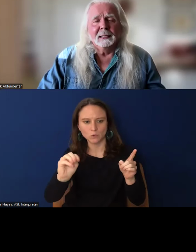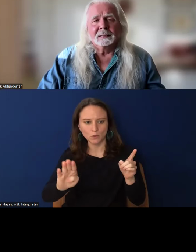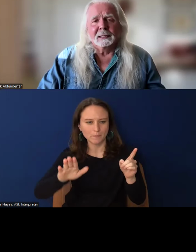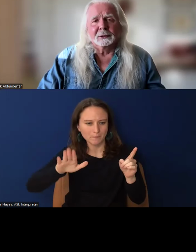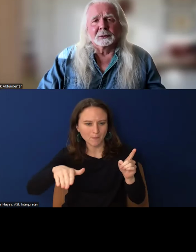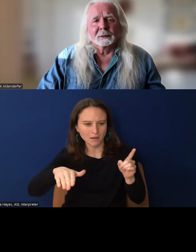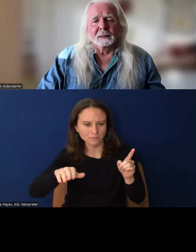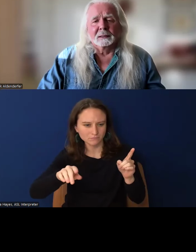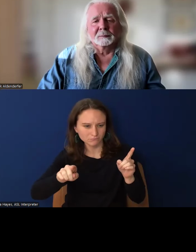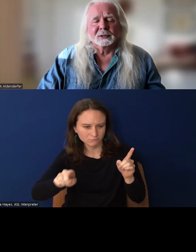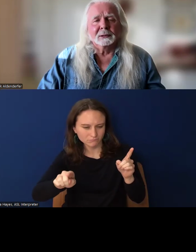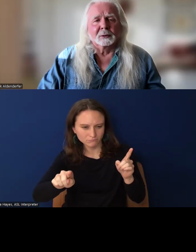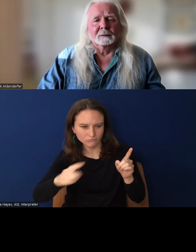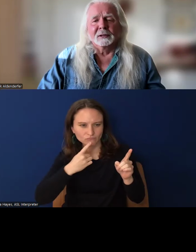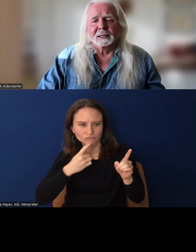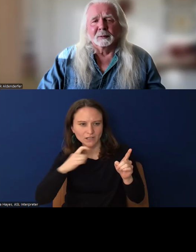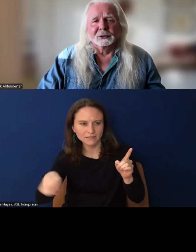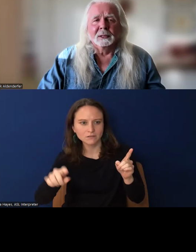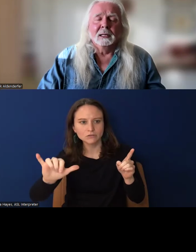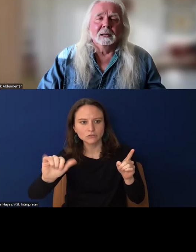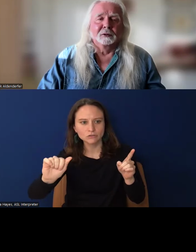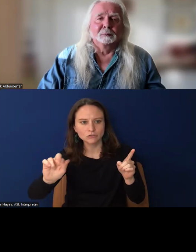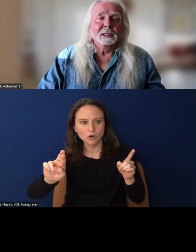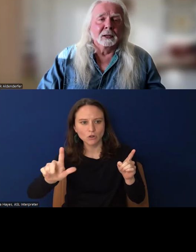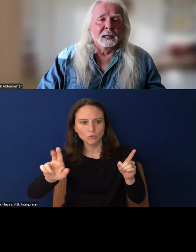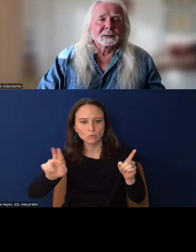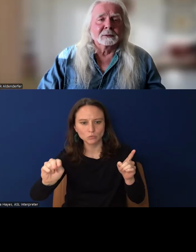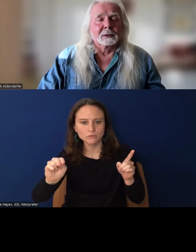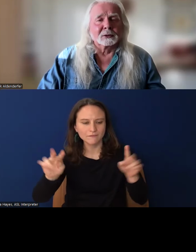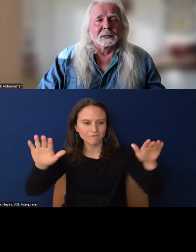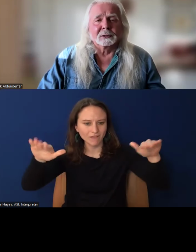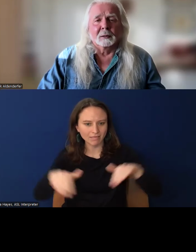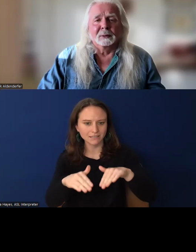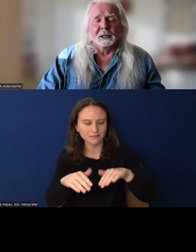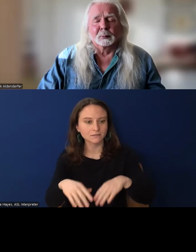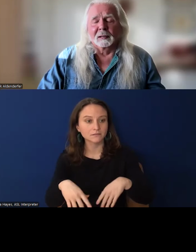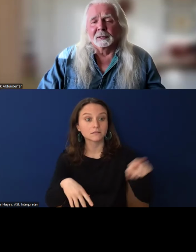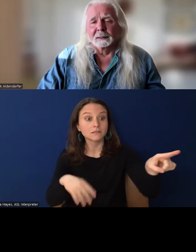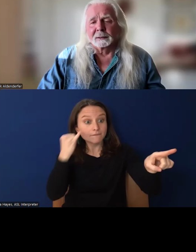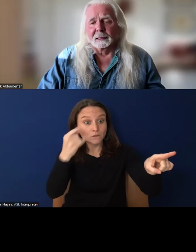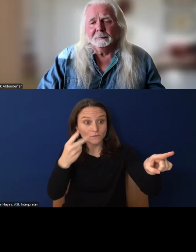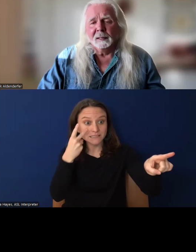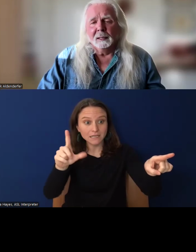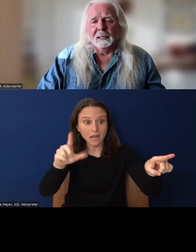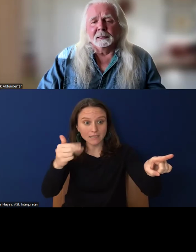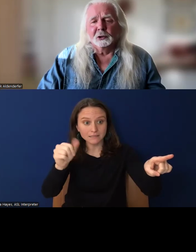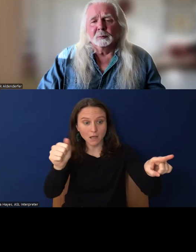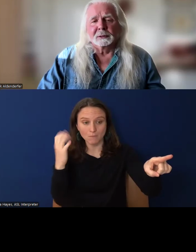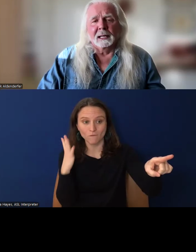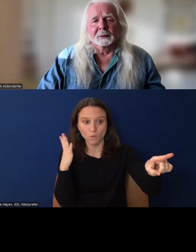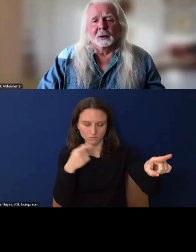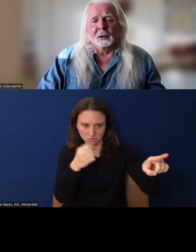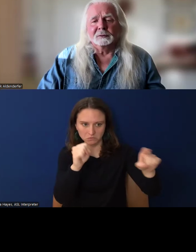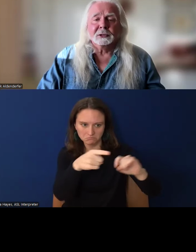the center of this image. If you've been to Lhasa, there's Lhasa up in the upper left-hand side, and then